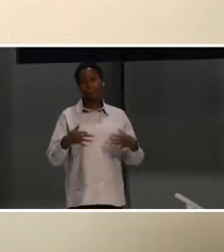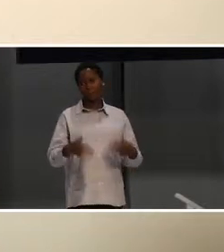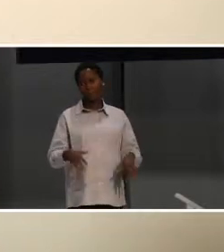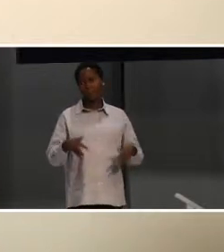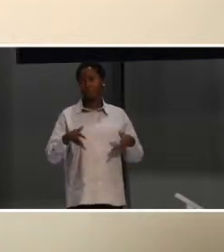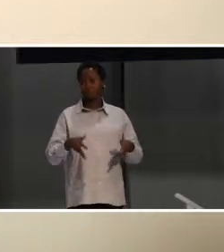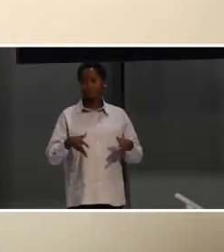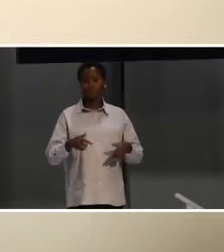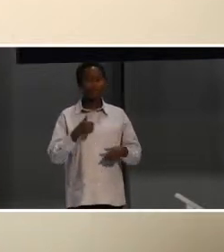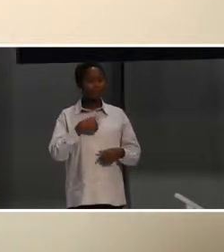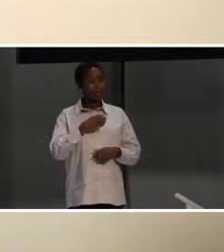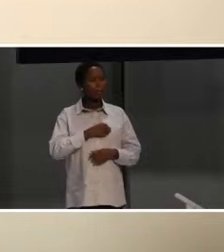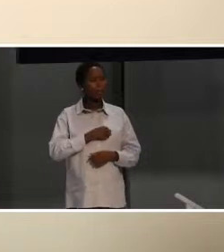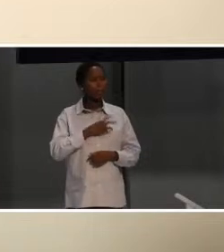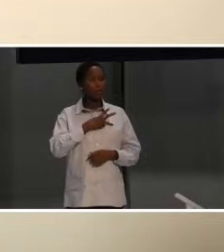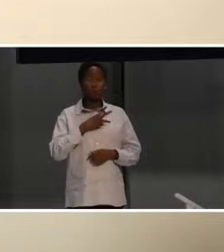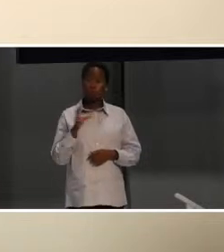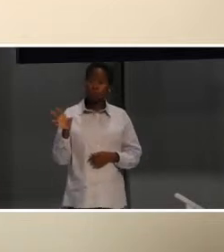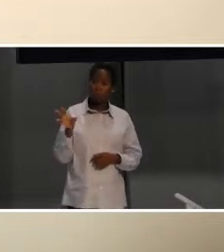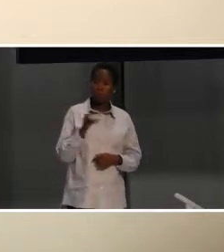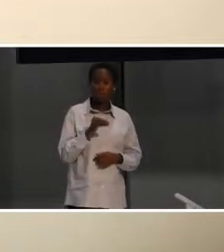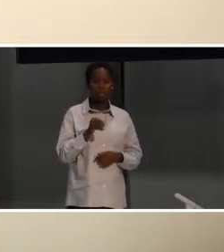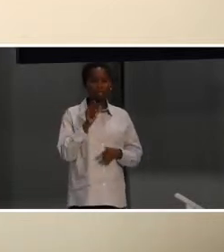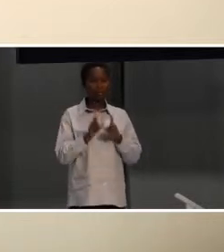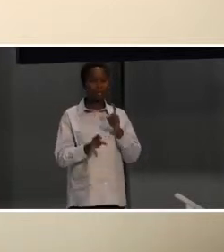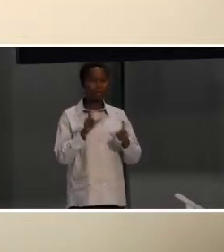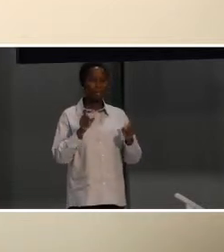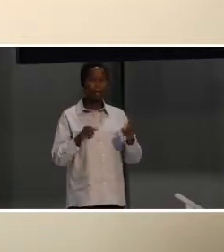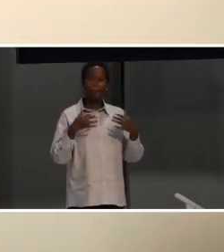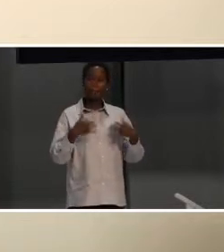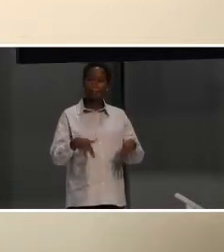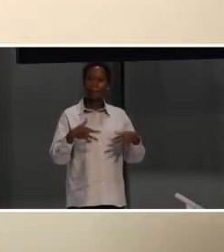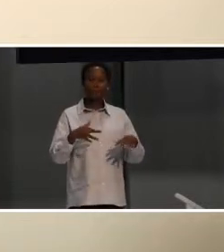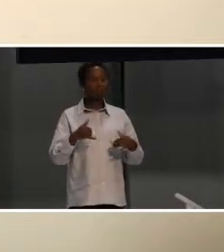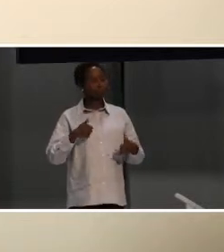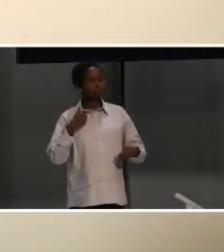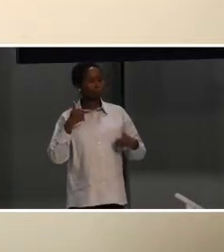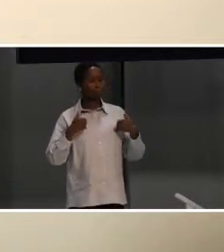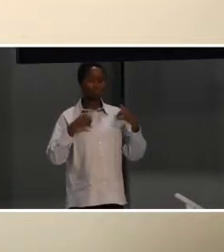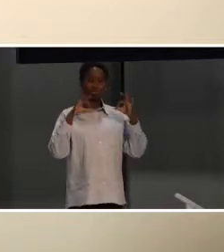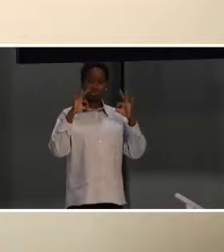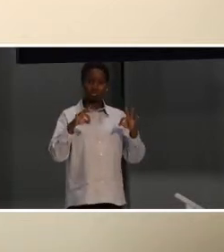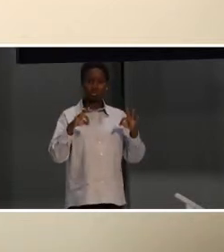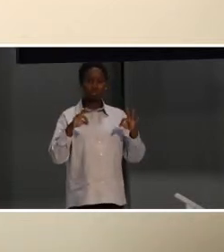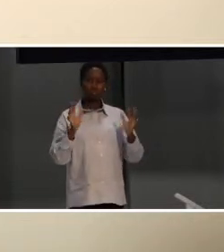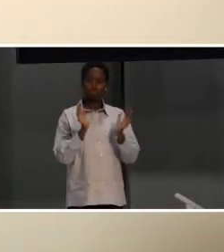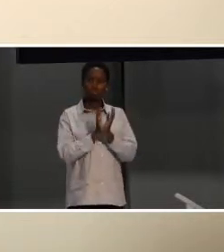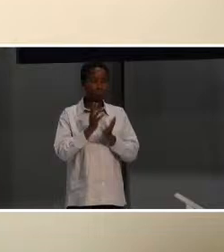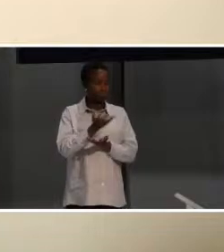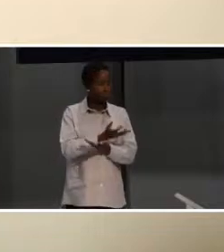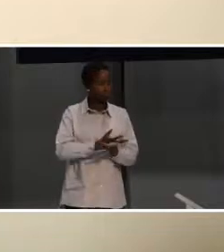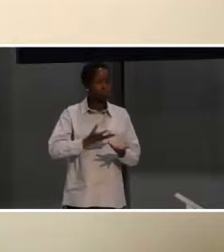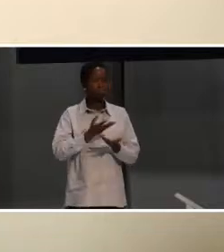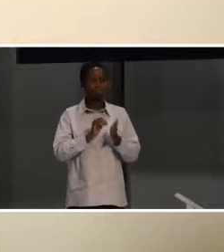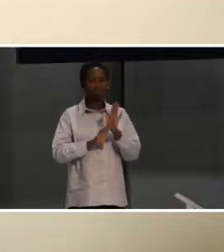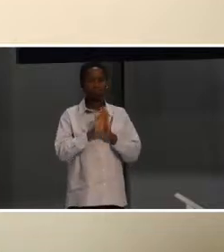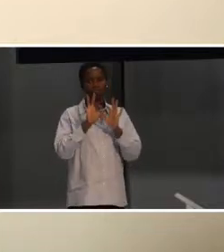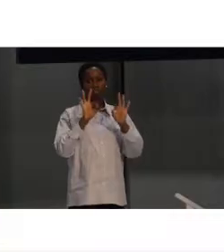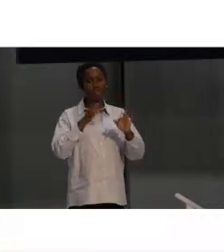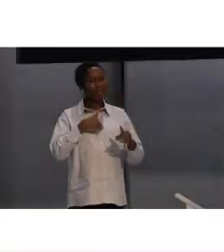all a very fruitful assembly and deliberations. I thank